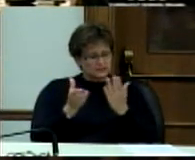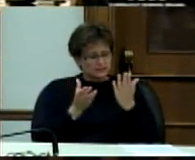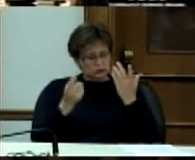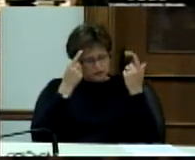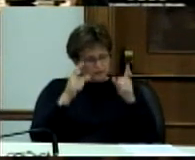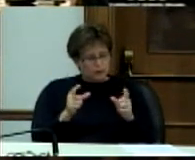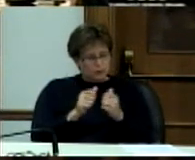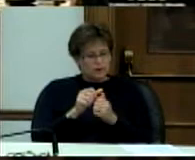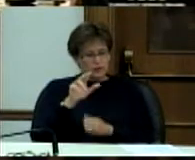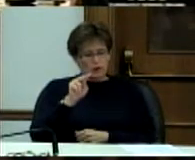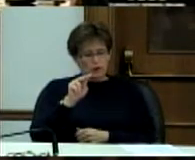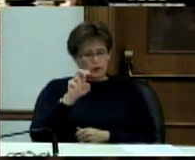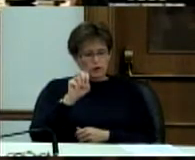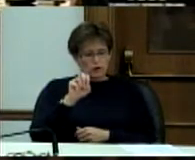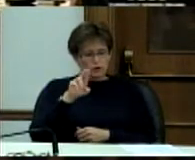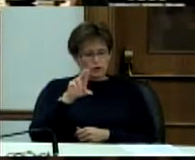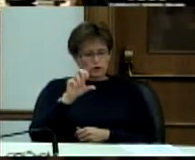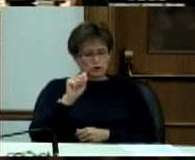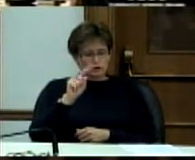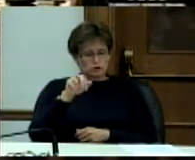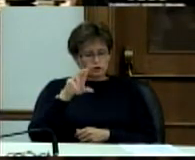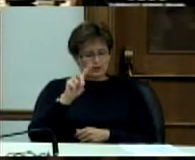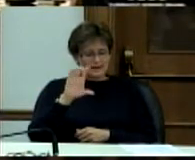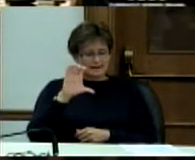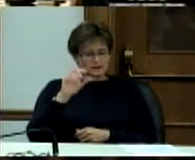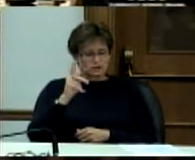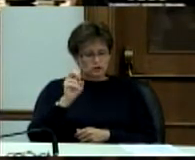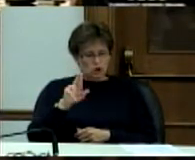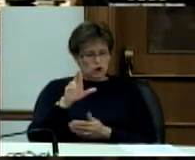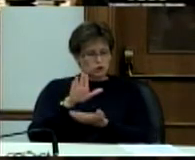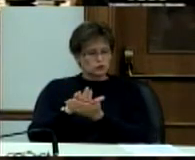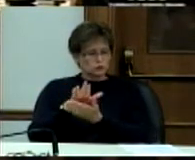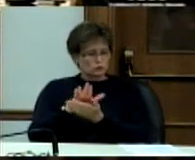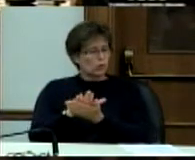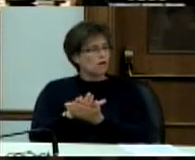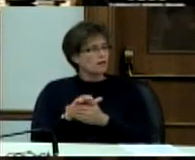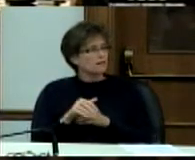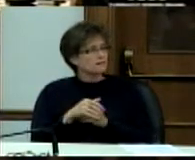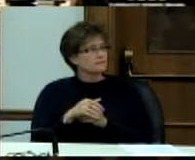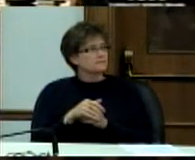purchases of service agreements with Nerstrand's Charter School.